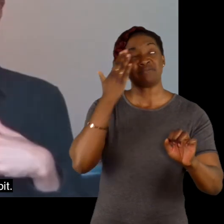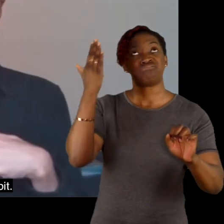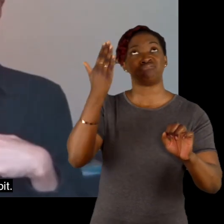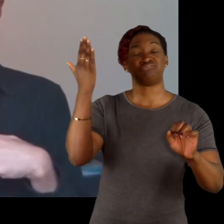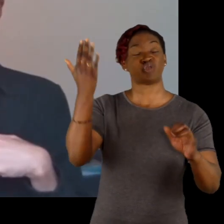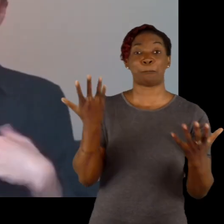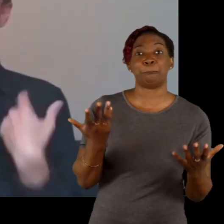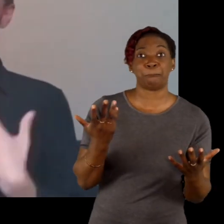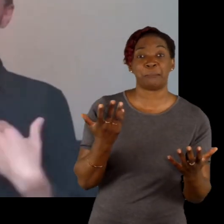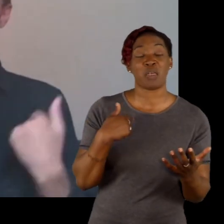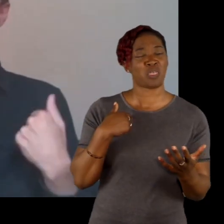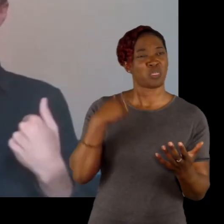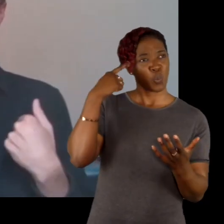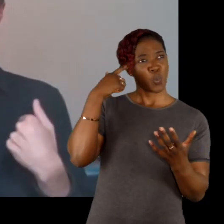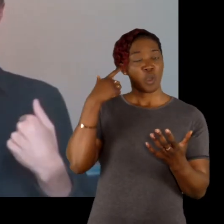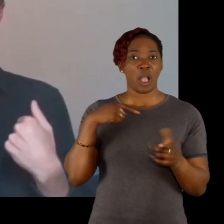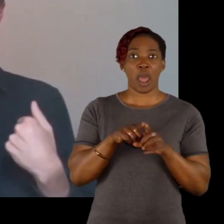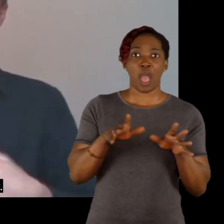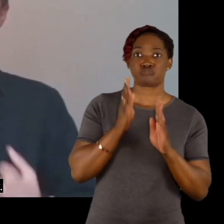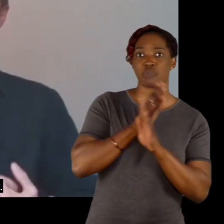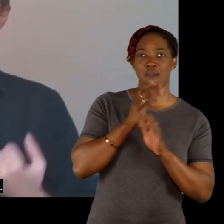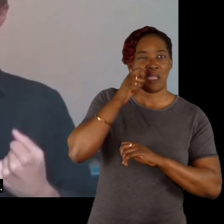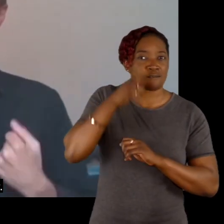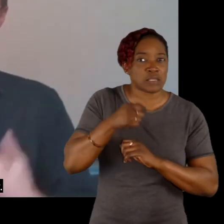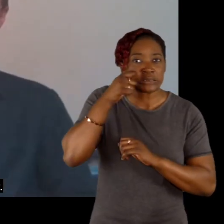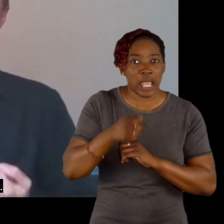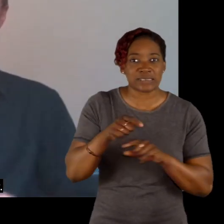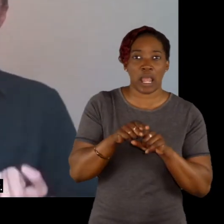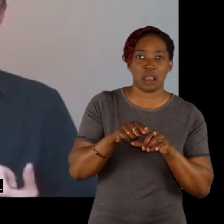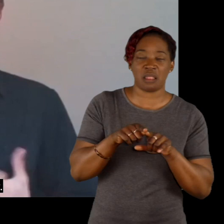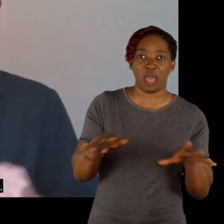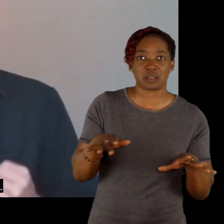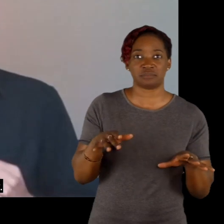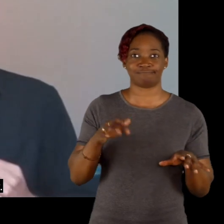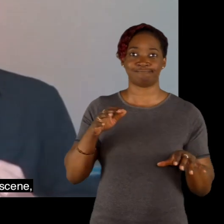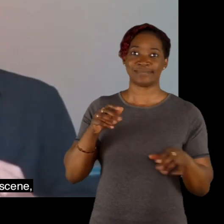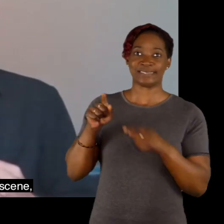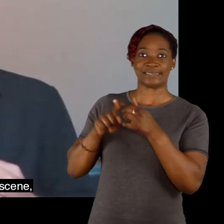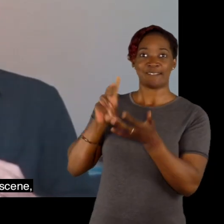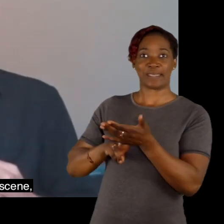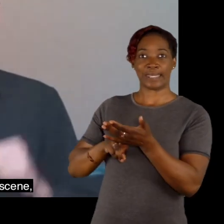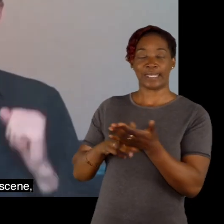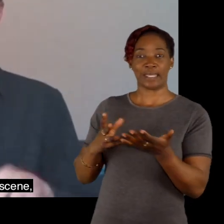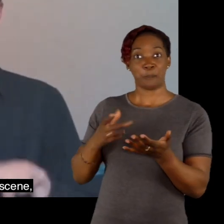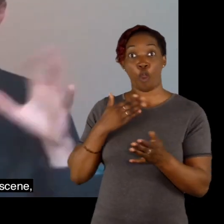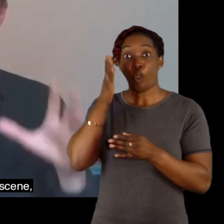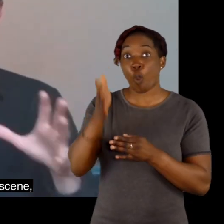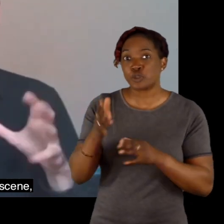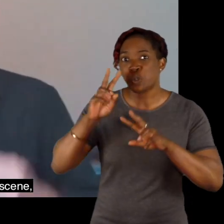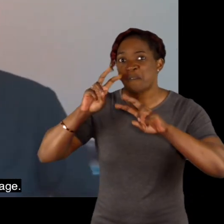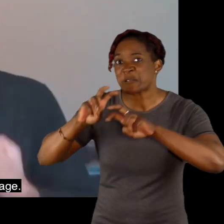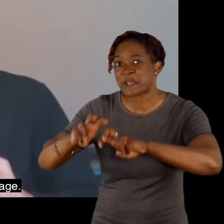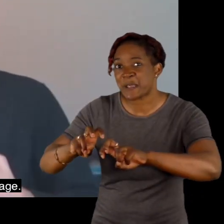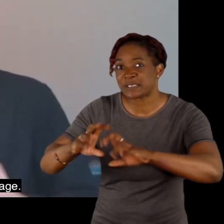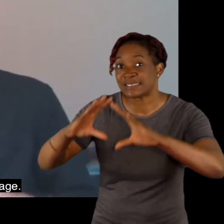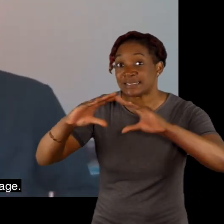little bit. He was sort of seeing himself as this like private investigator, Humphrey Bogart character, and he was off to investigate the